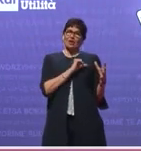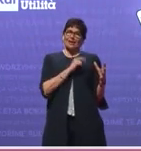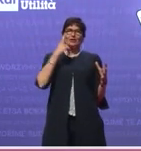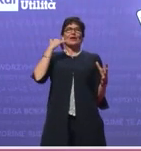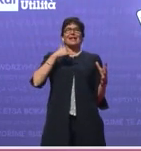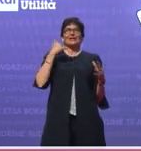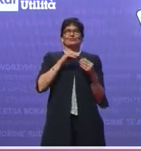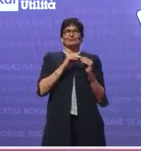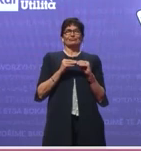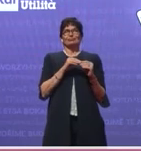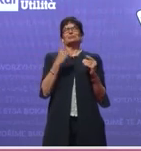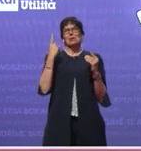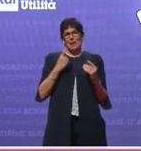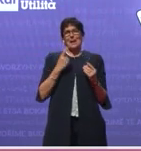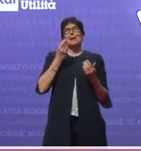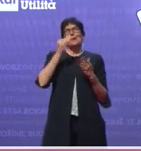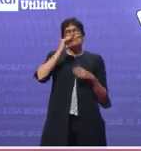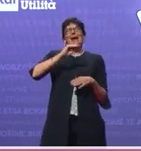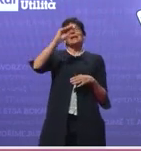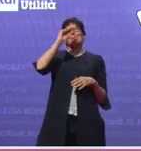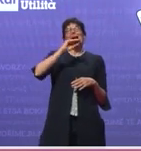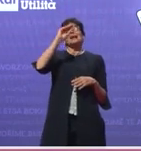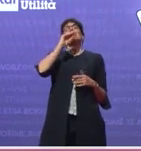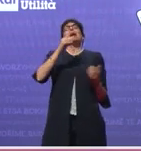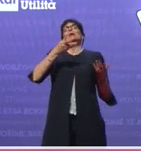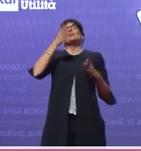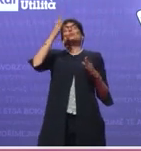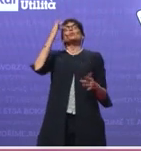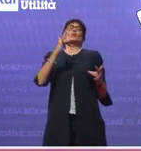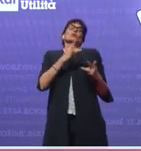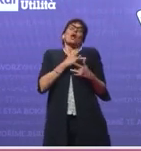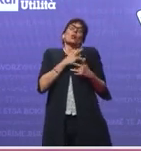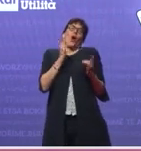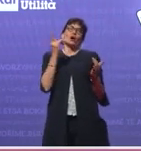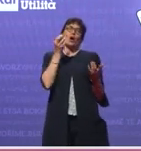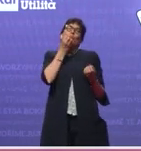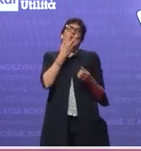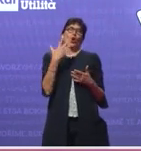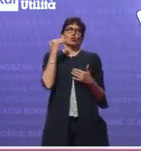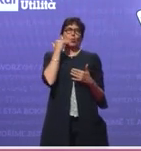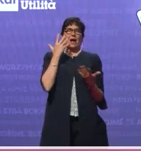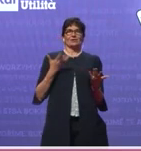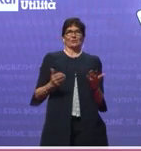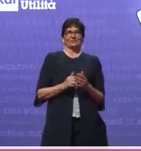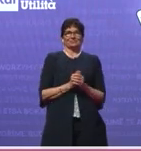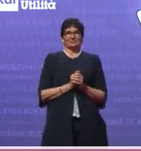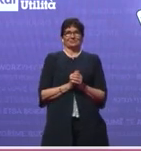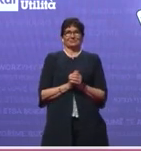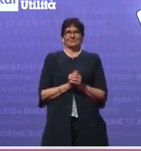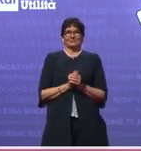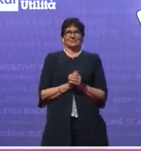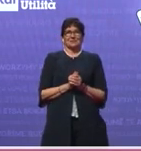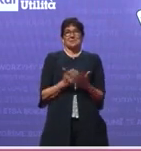humanity. It will learn to care. It will grow up like beloved children in the